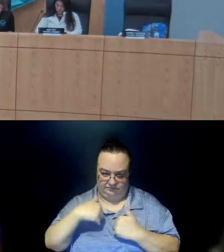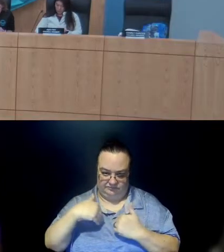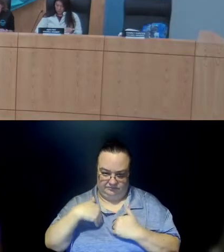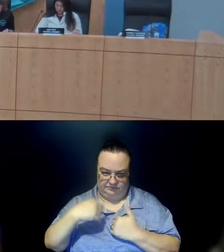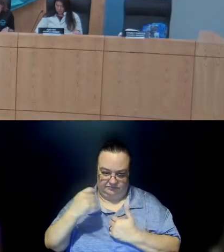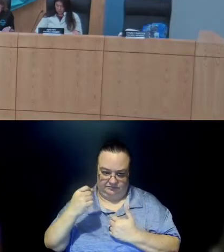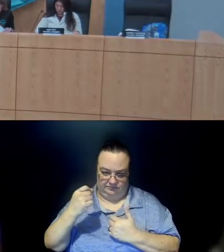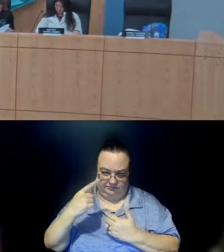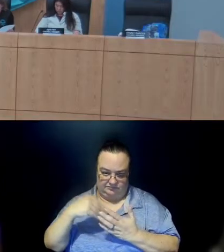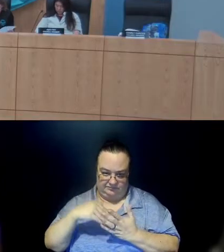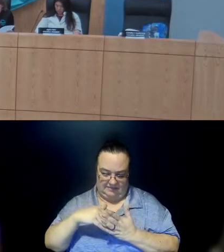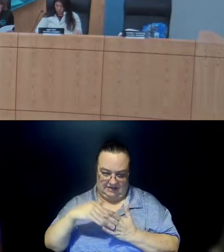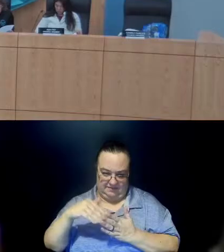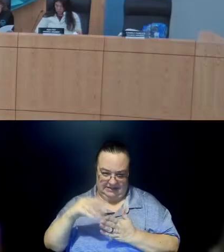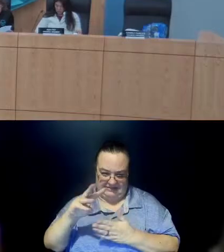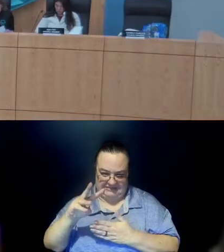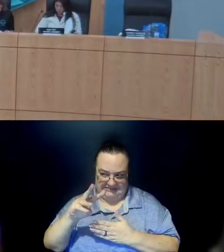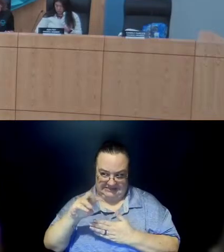11,603.